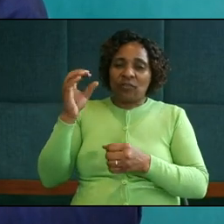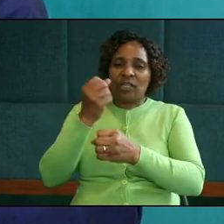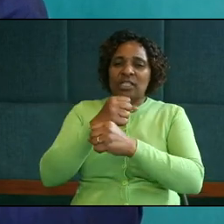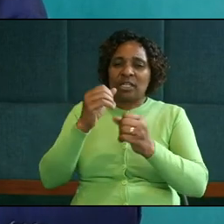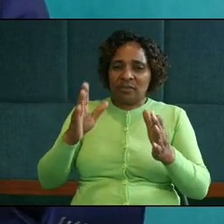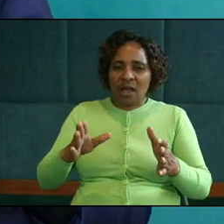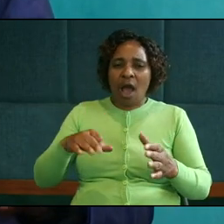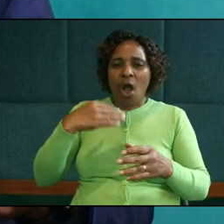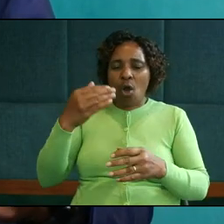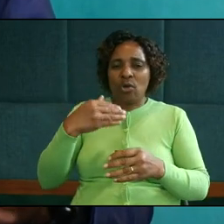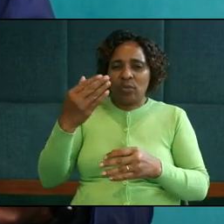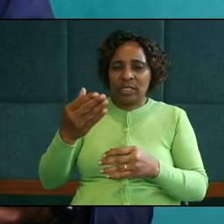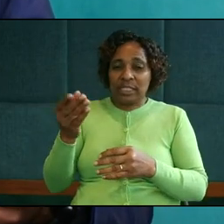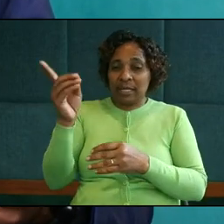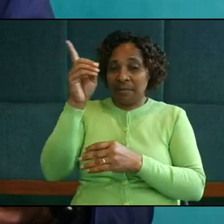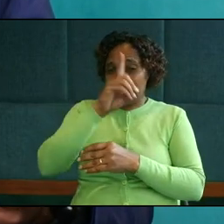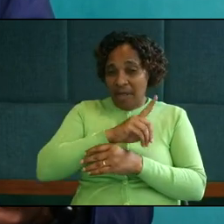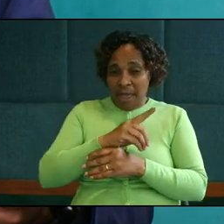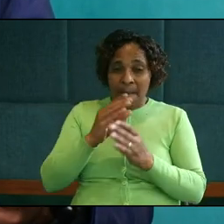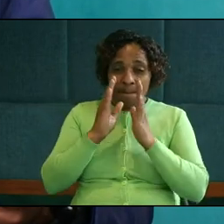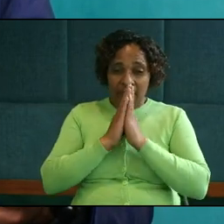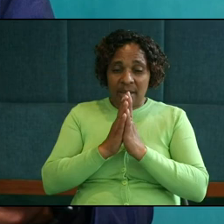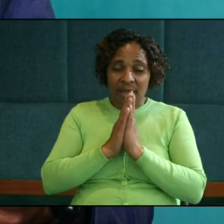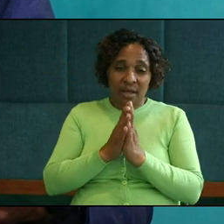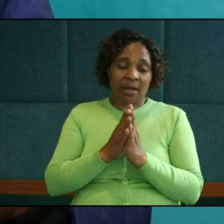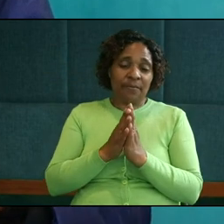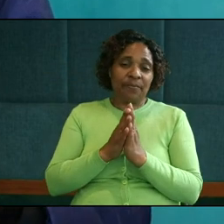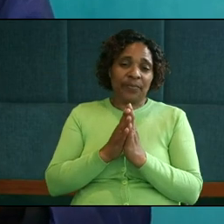daily prayer, really.